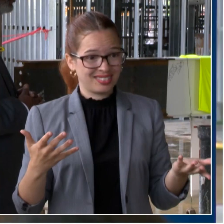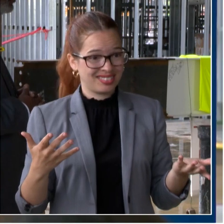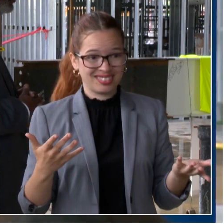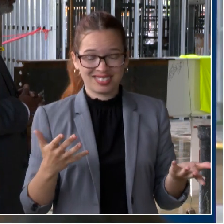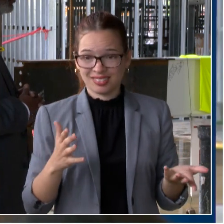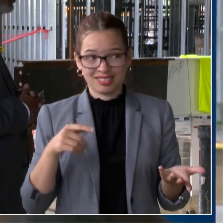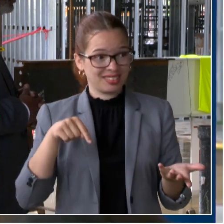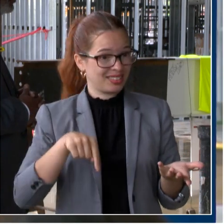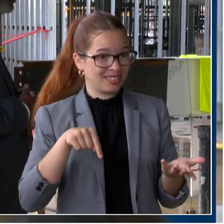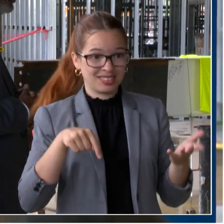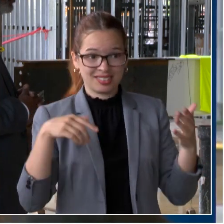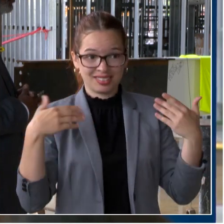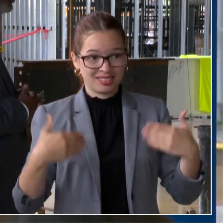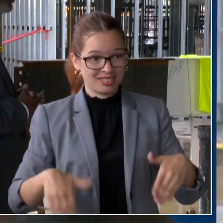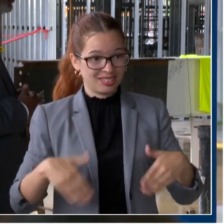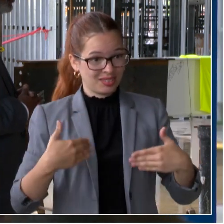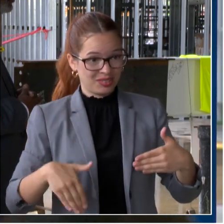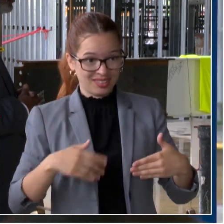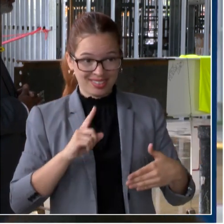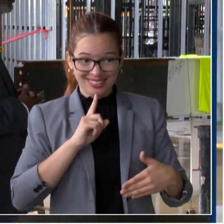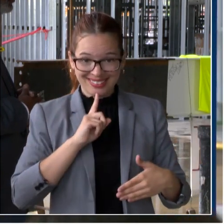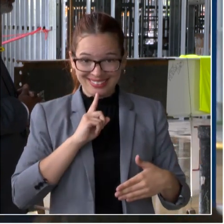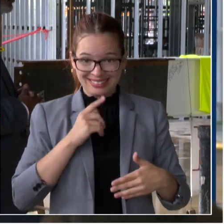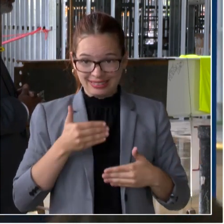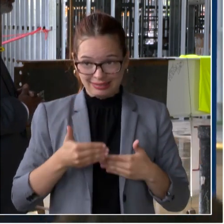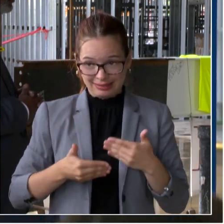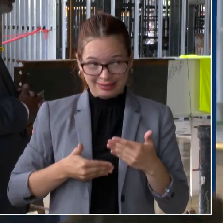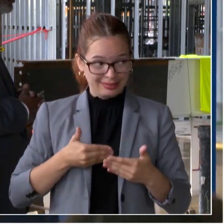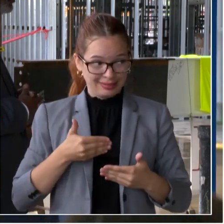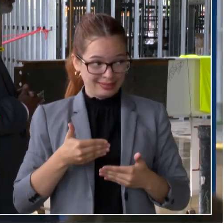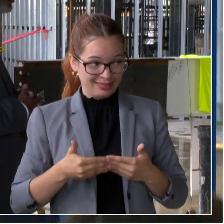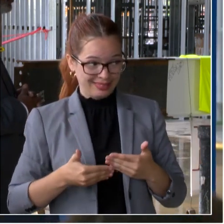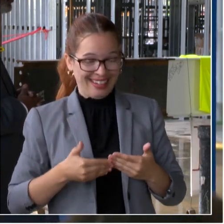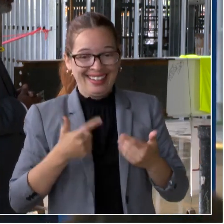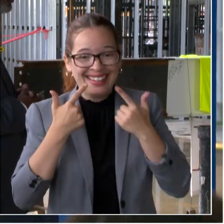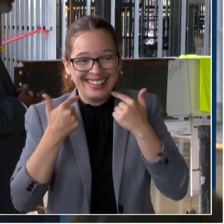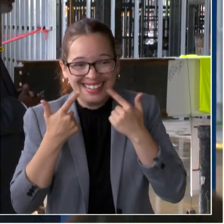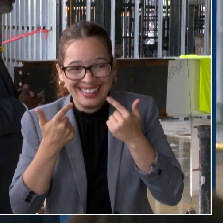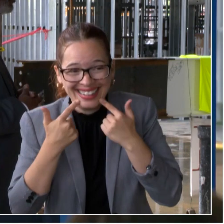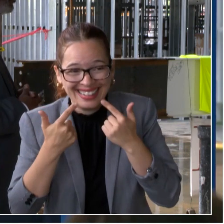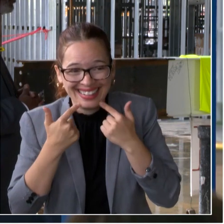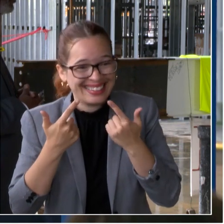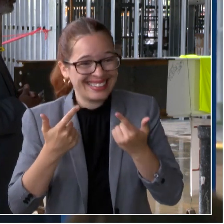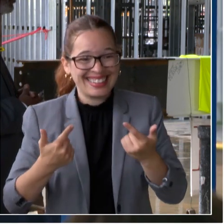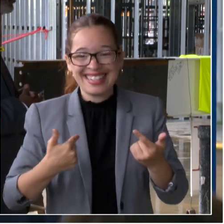a great day this is for us to be able to come together and